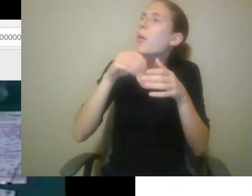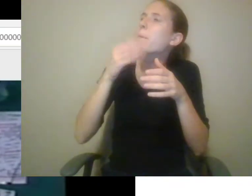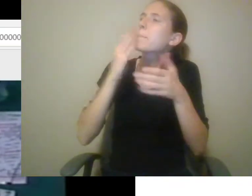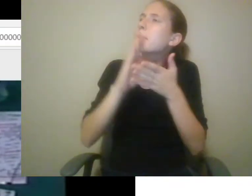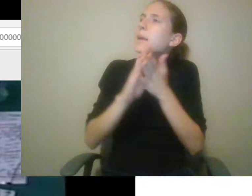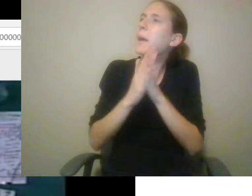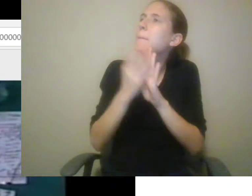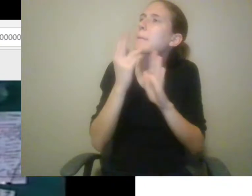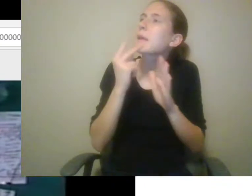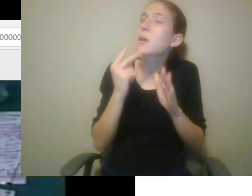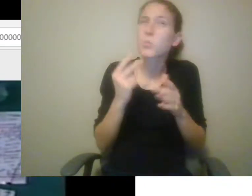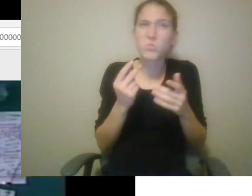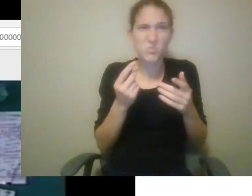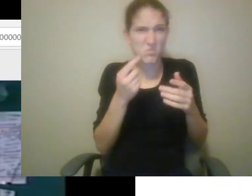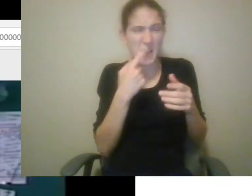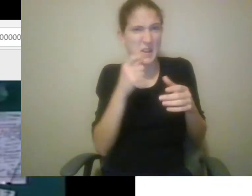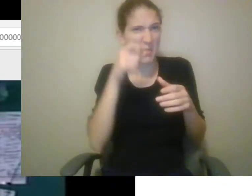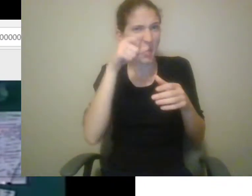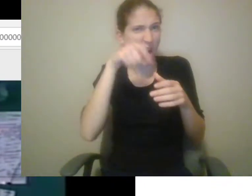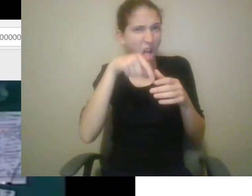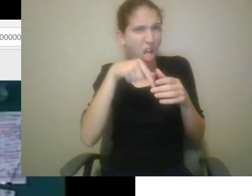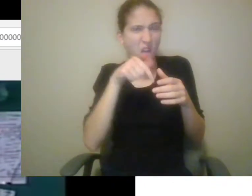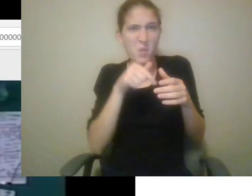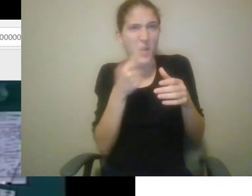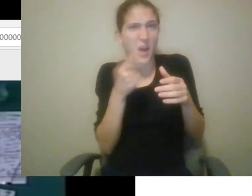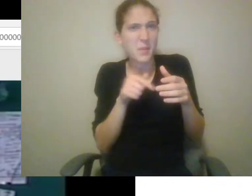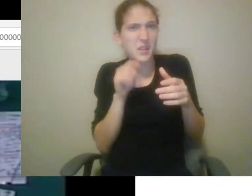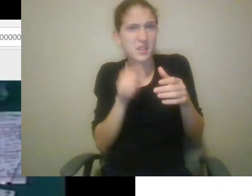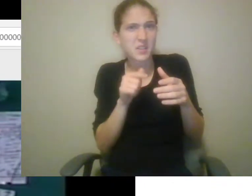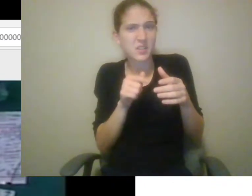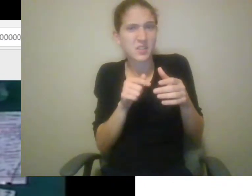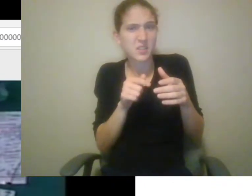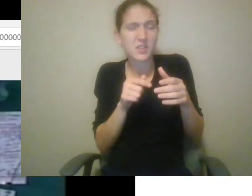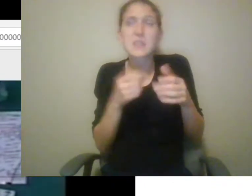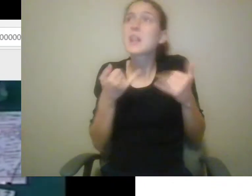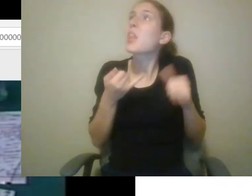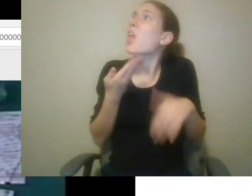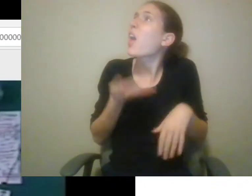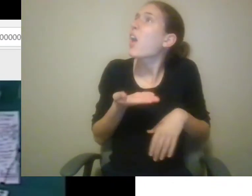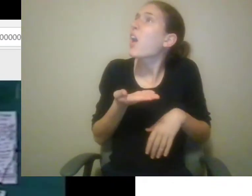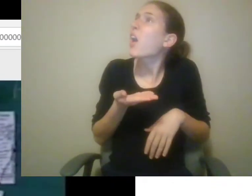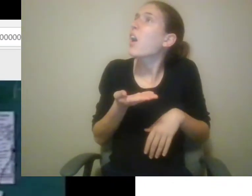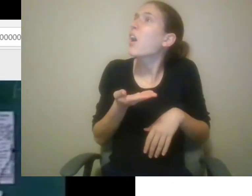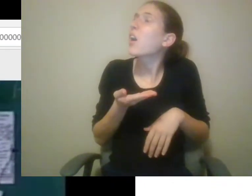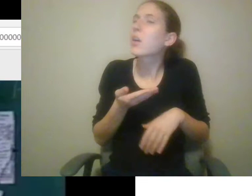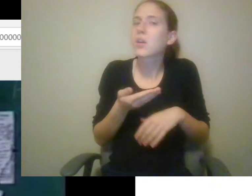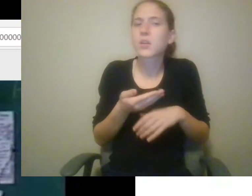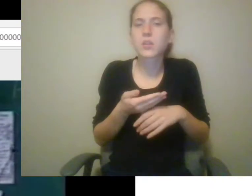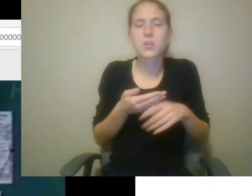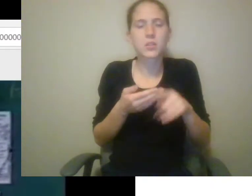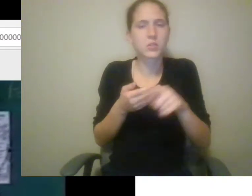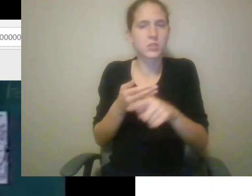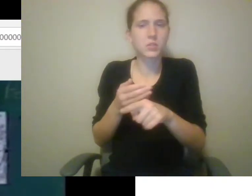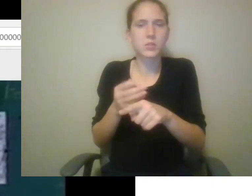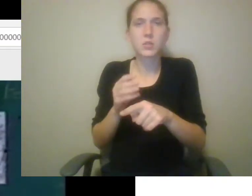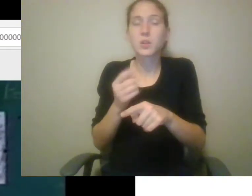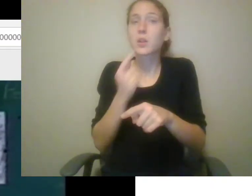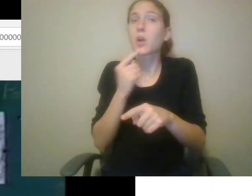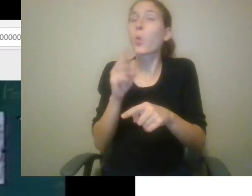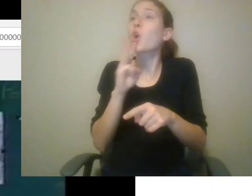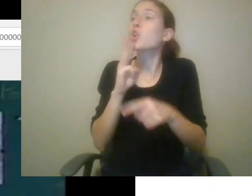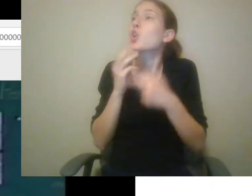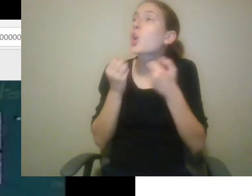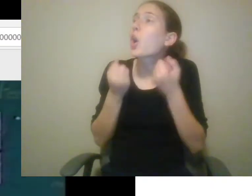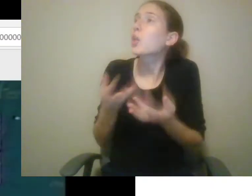So what happens to the red? Where'd the red color go? Where'd the red color go? Andrea? The water's